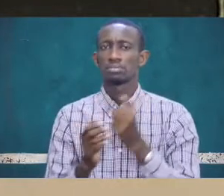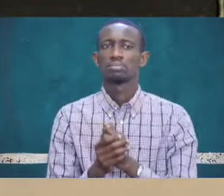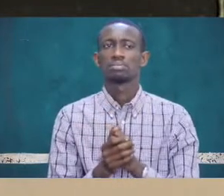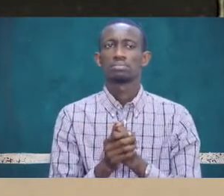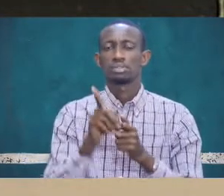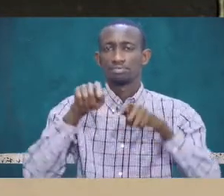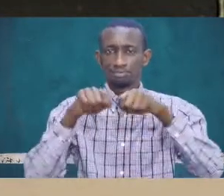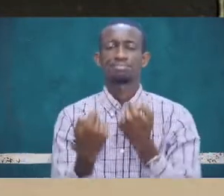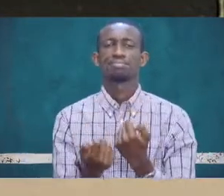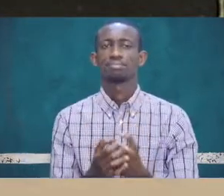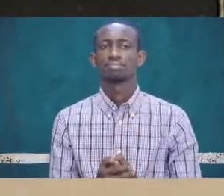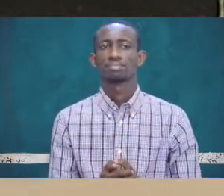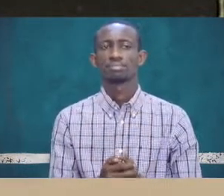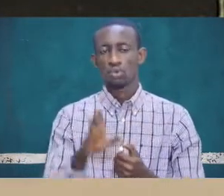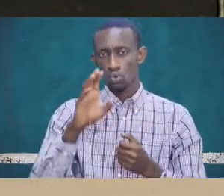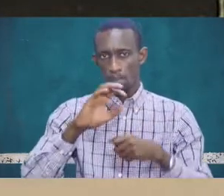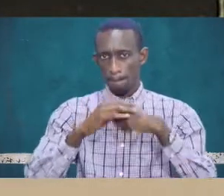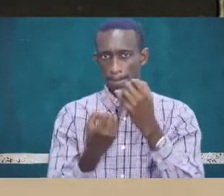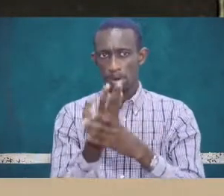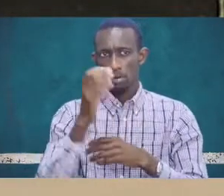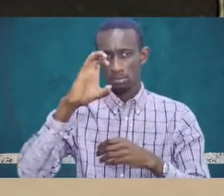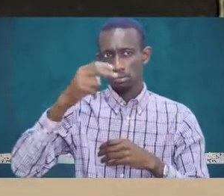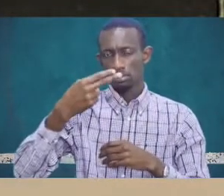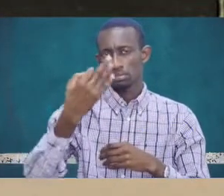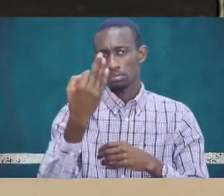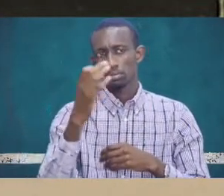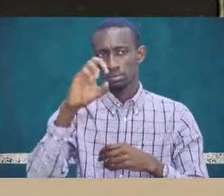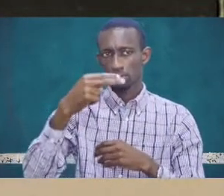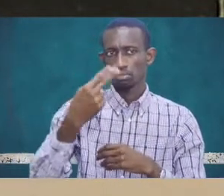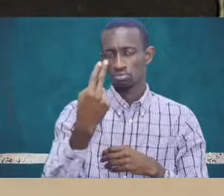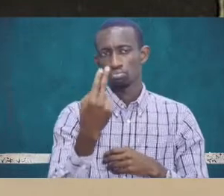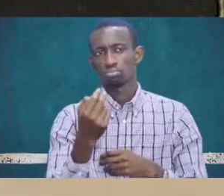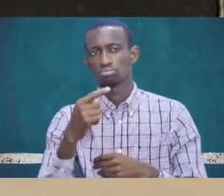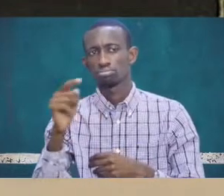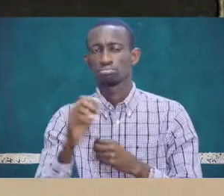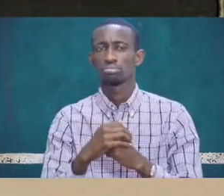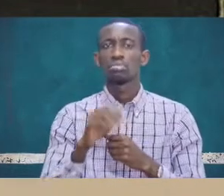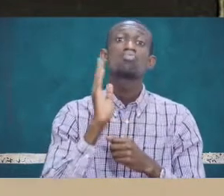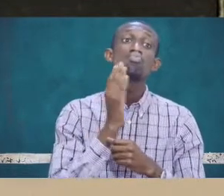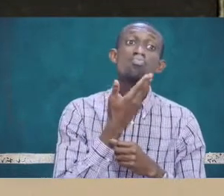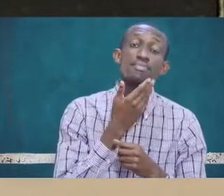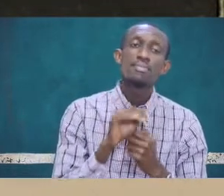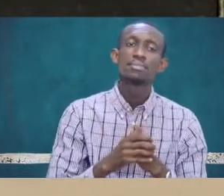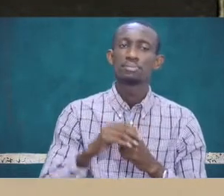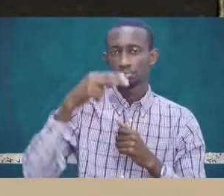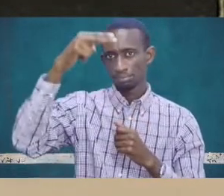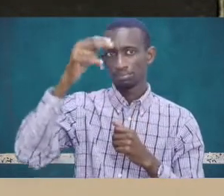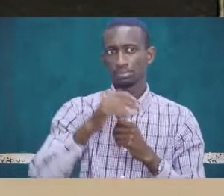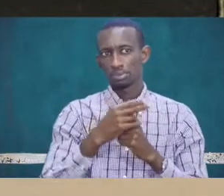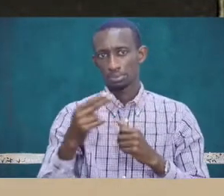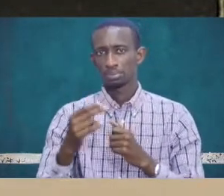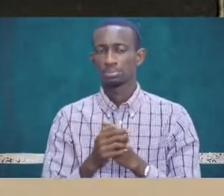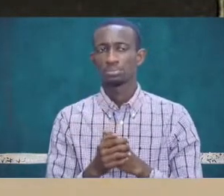bond breaks. So you will form CH3, CH2 with water